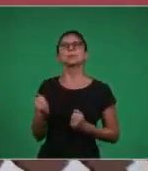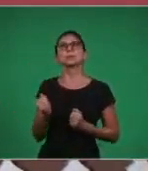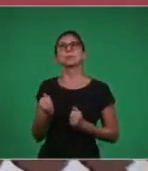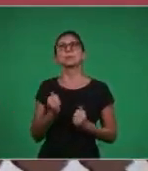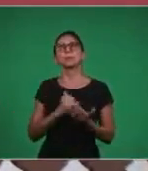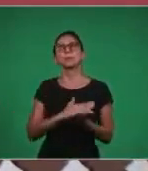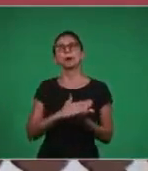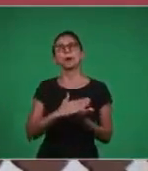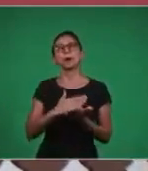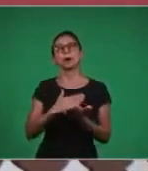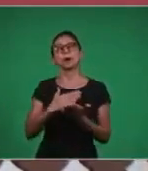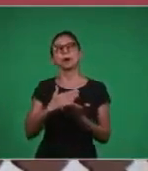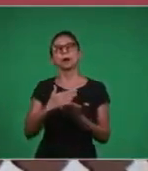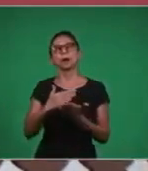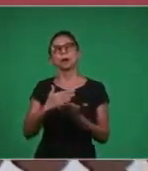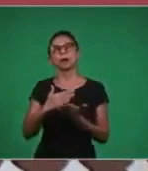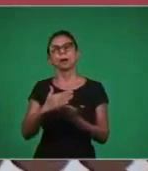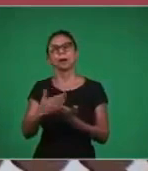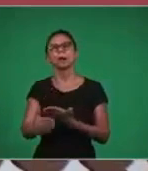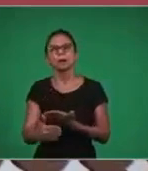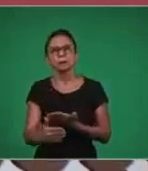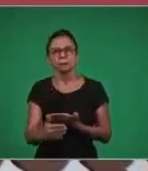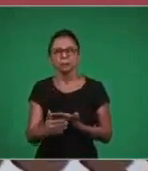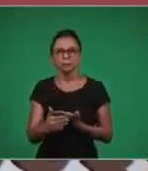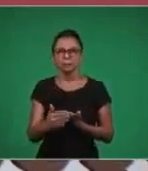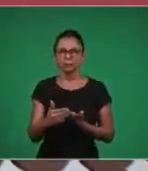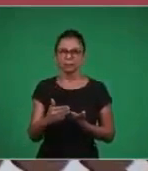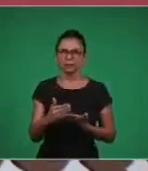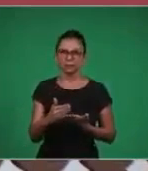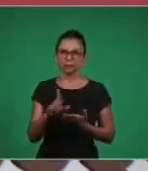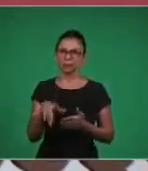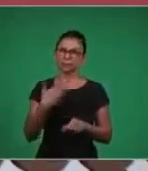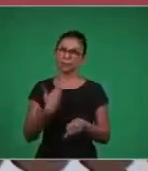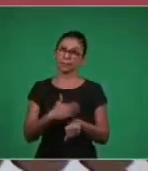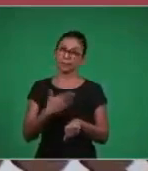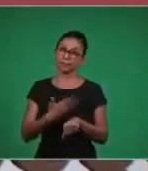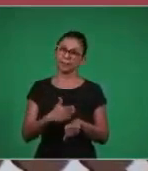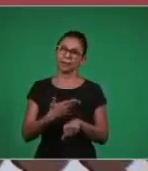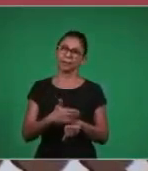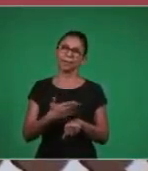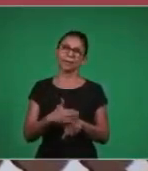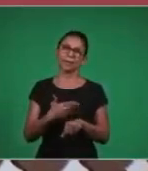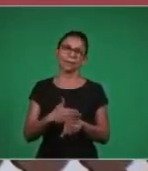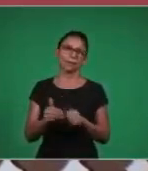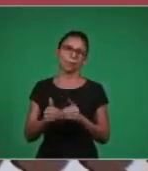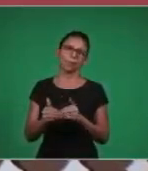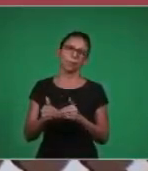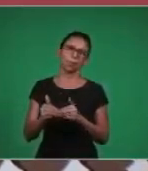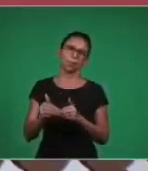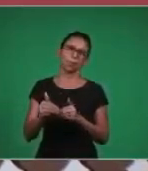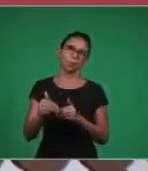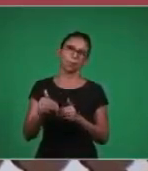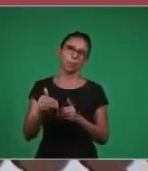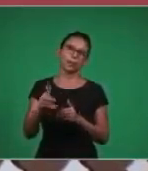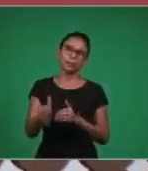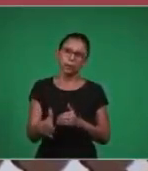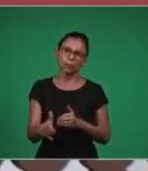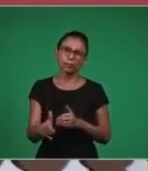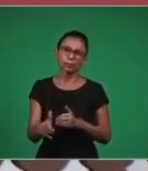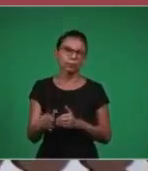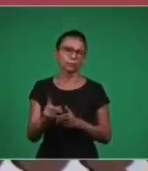not work in an automated sense. They have to be trained. They have to be